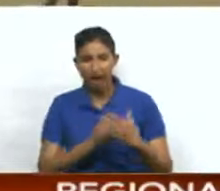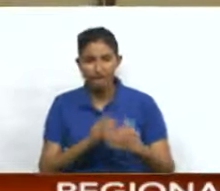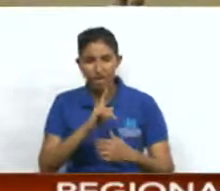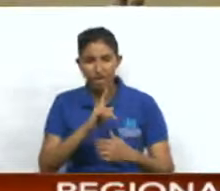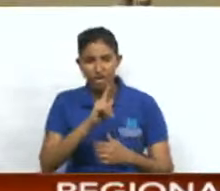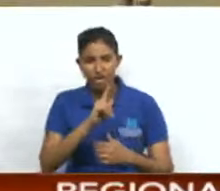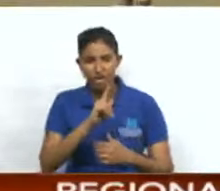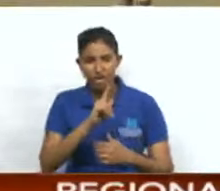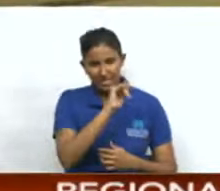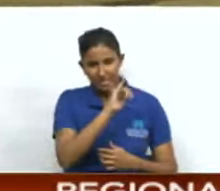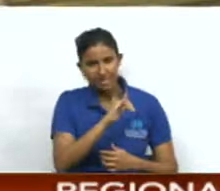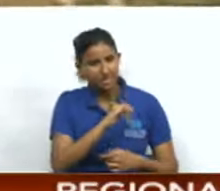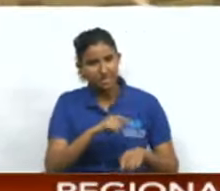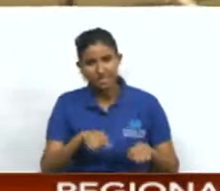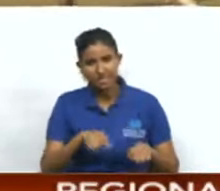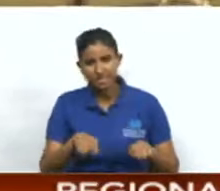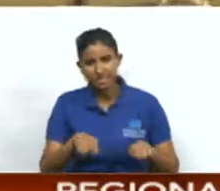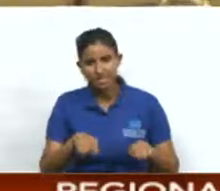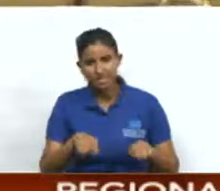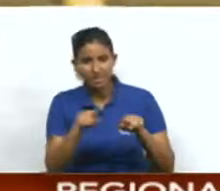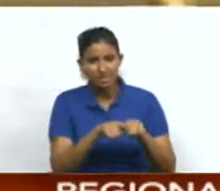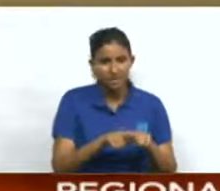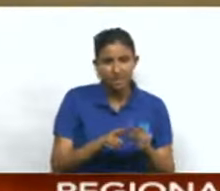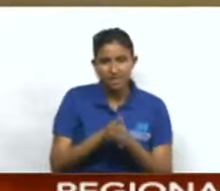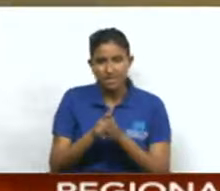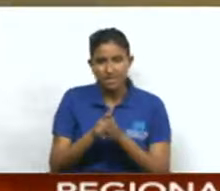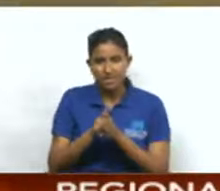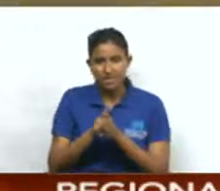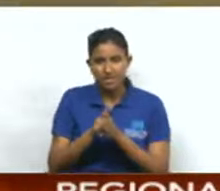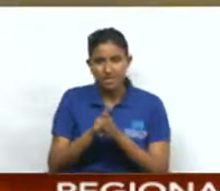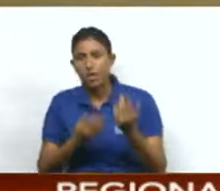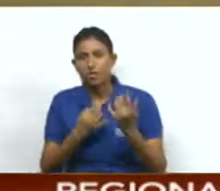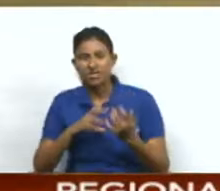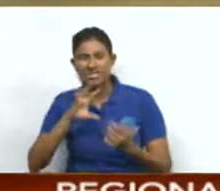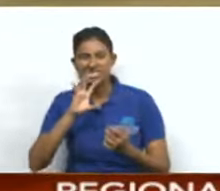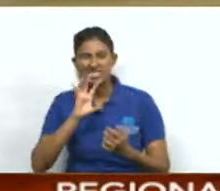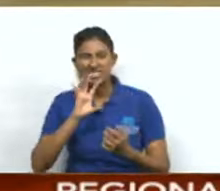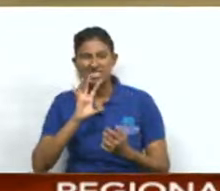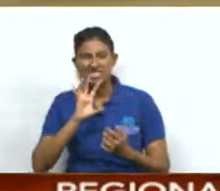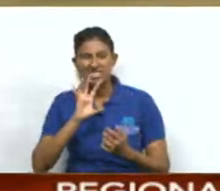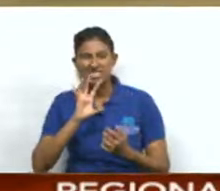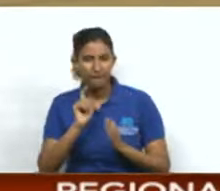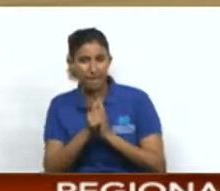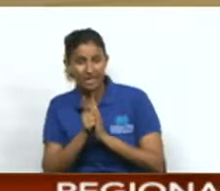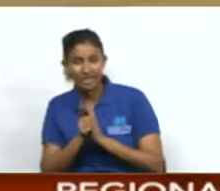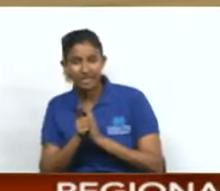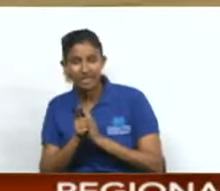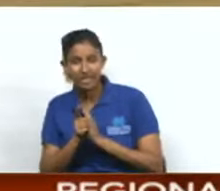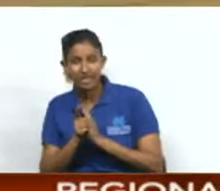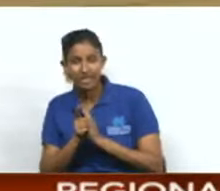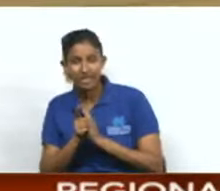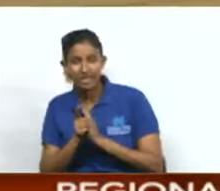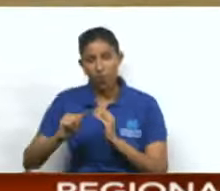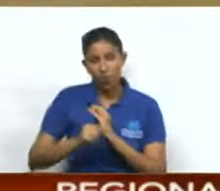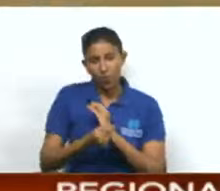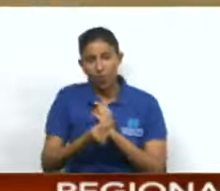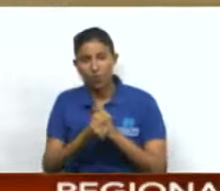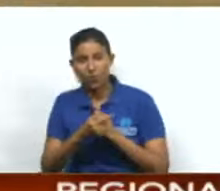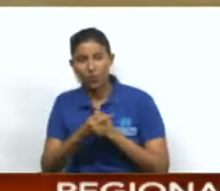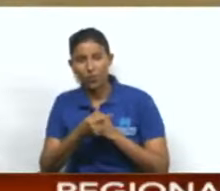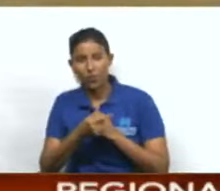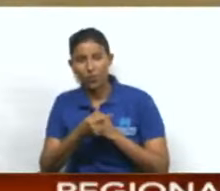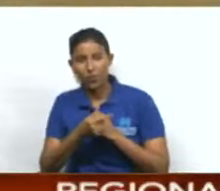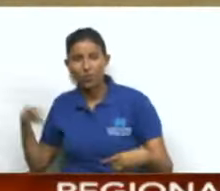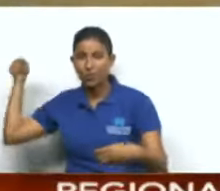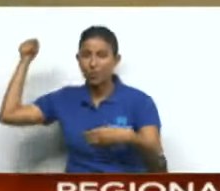the 79th to find their second. A couple deft first touches set Kaleem Prince free, and he was decisive. 2-1 Trinity East.